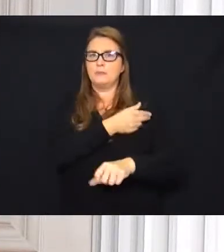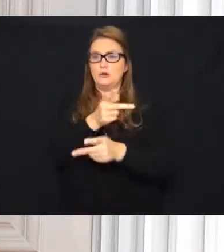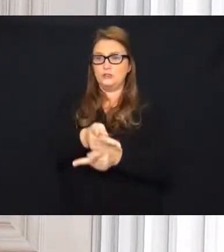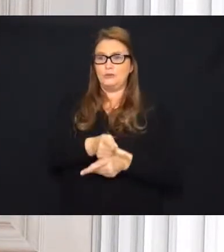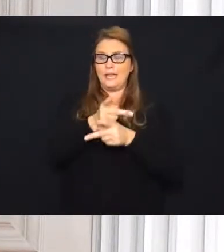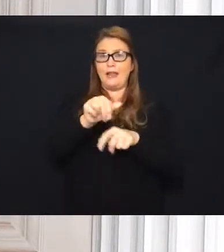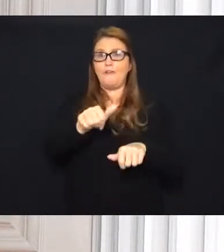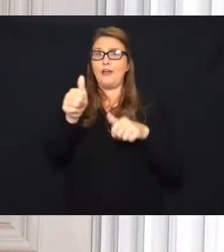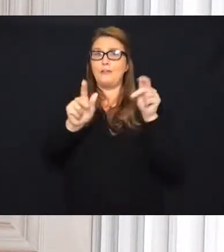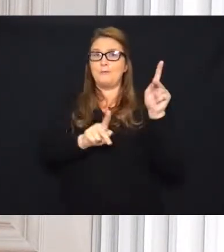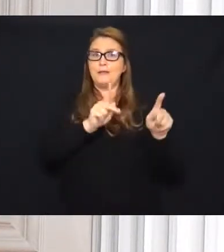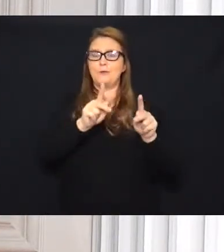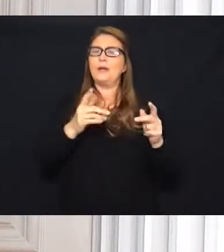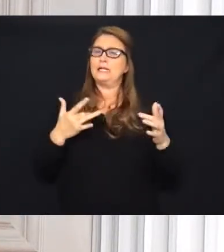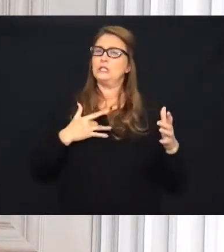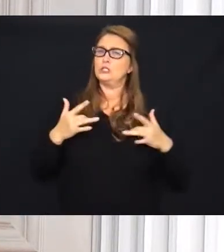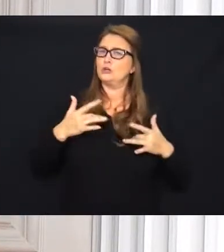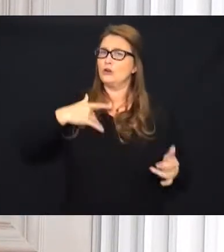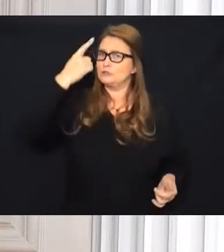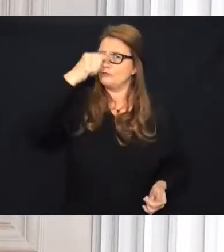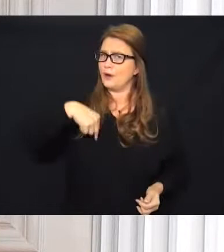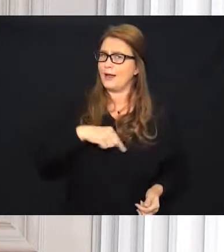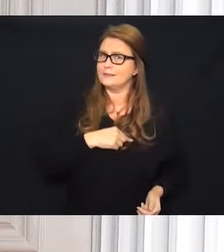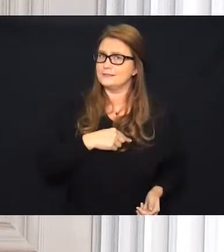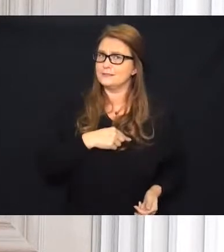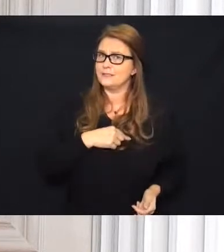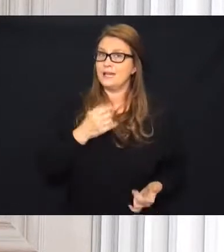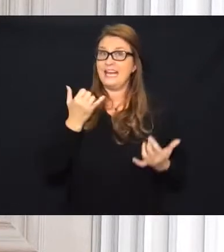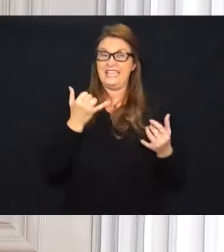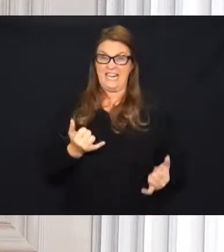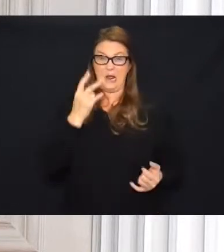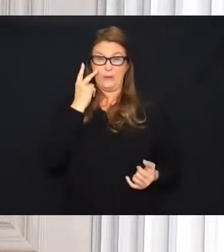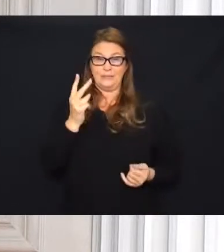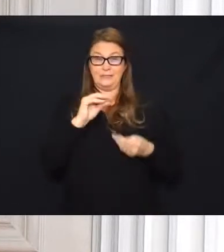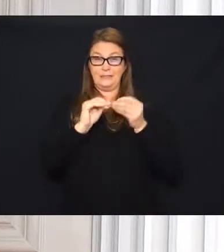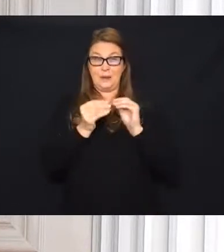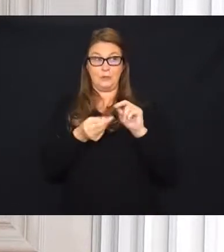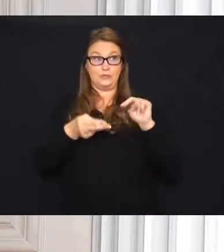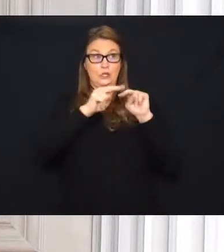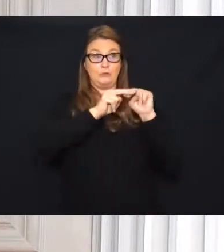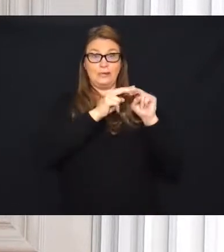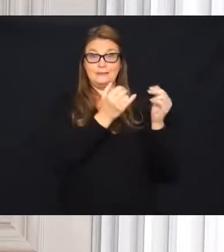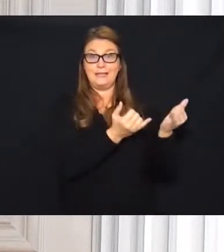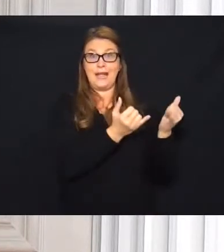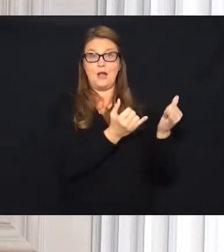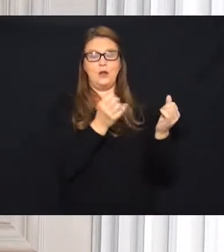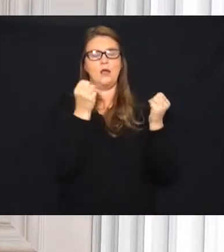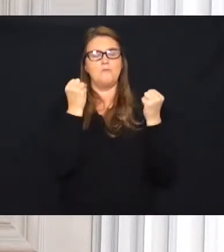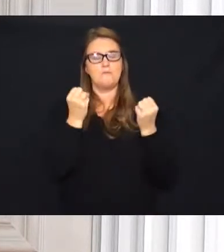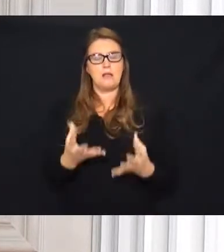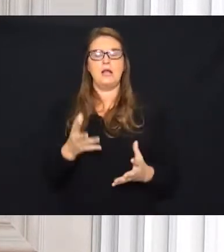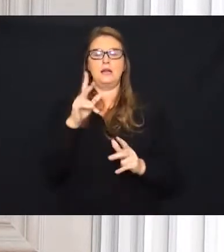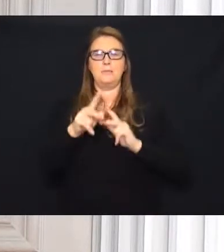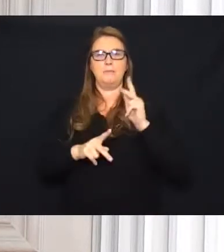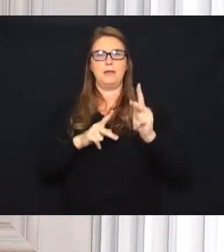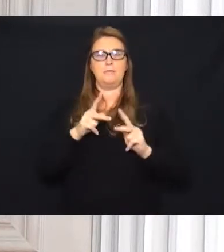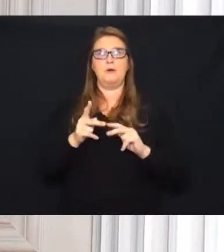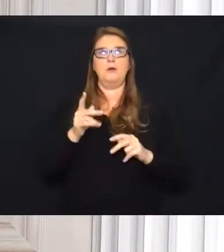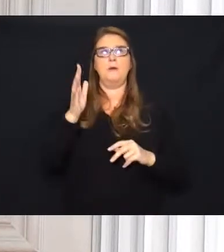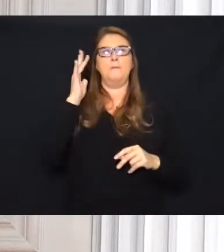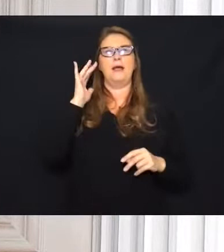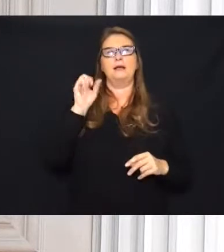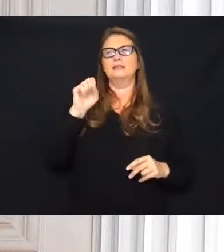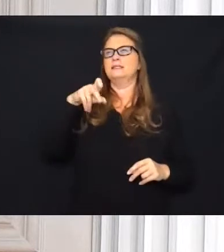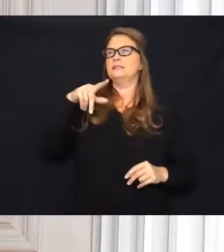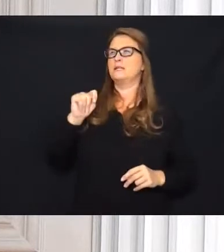very, very concerning to us. And we see the numbers starting to rise again. We reached 1,012 people on September